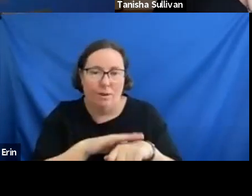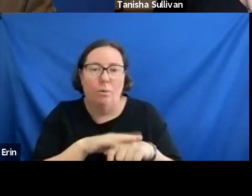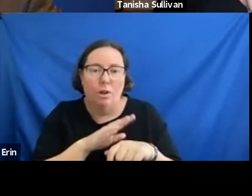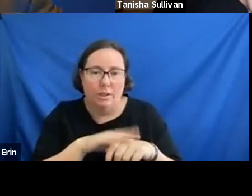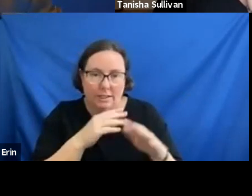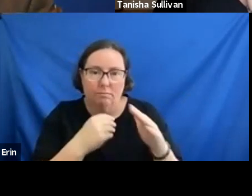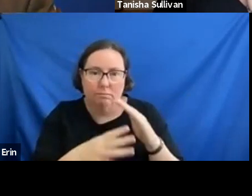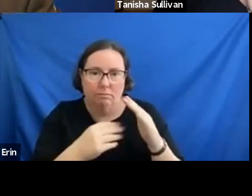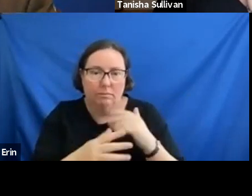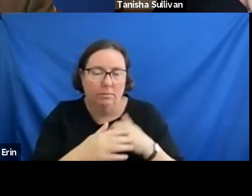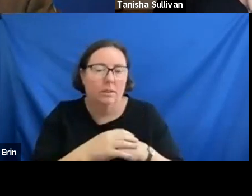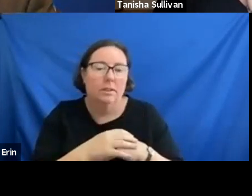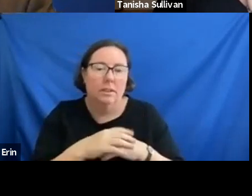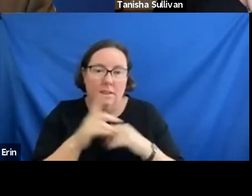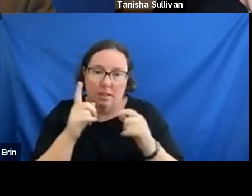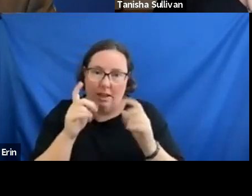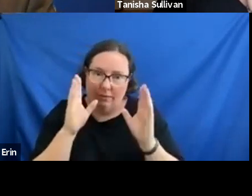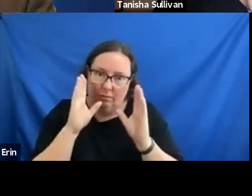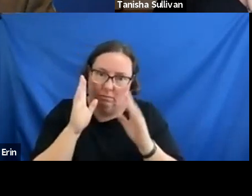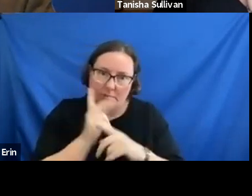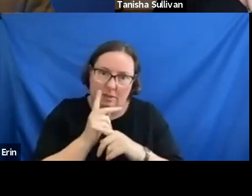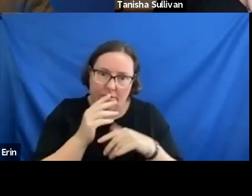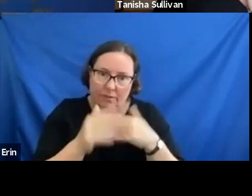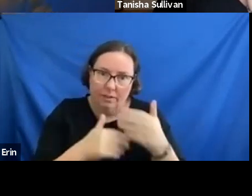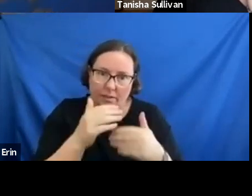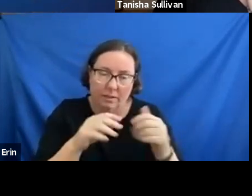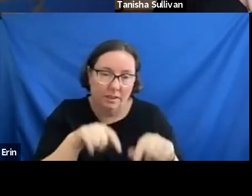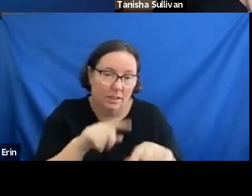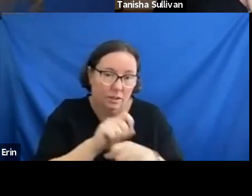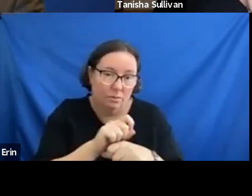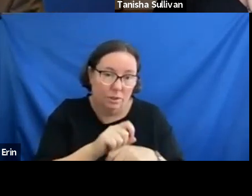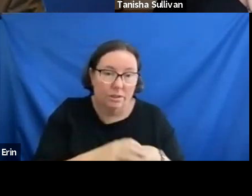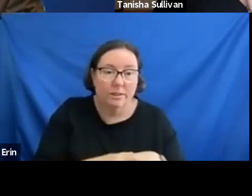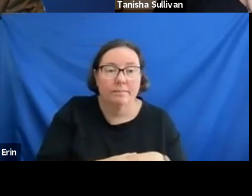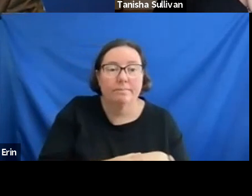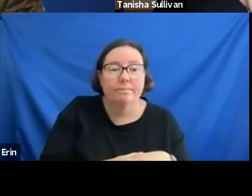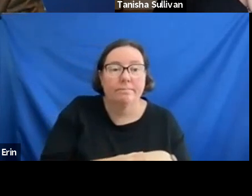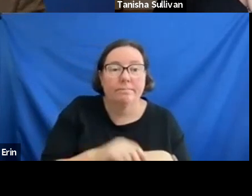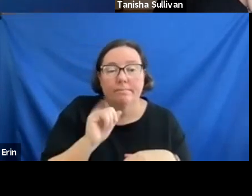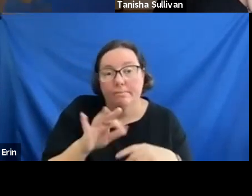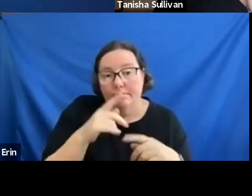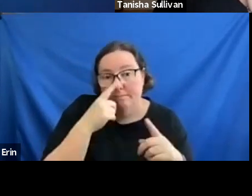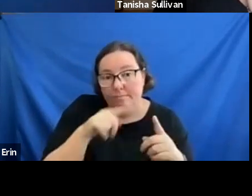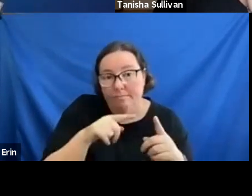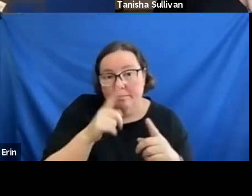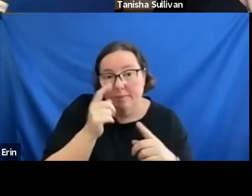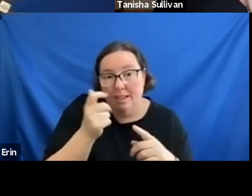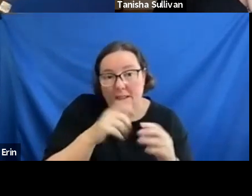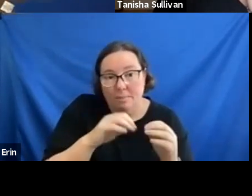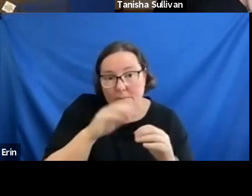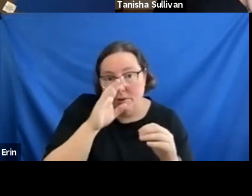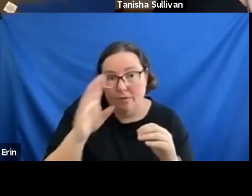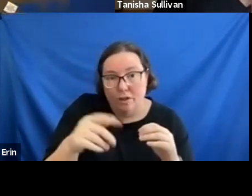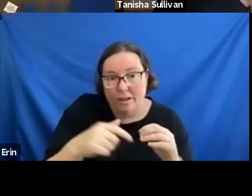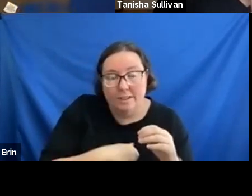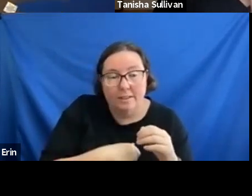we're mindful of all of these things as we proceed in this work. Right? And if I can be just a little more frank,